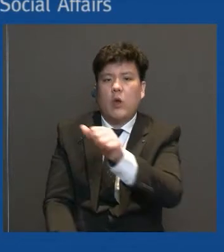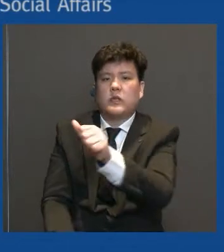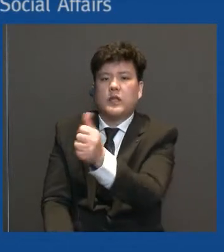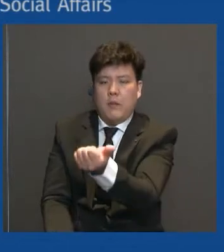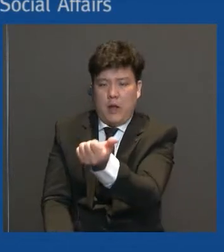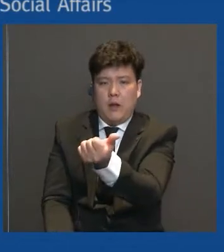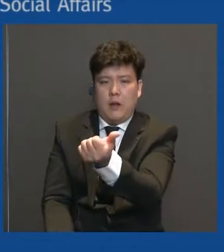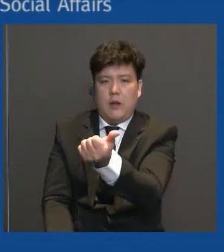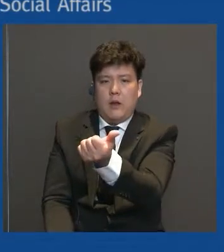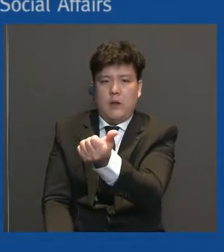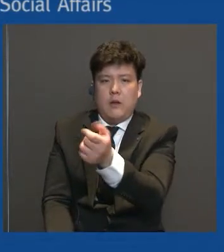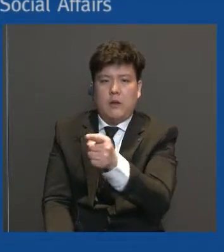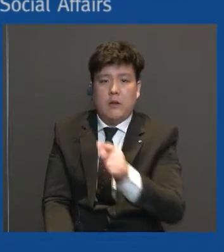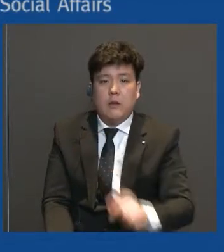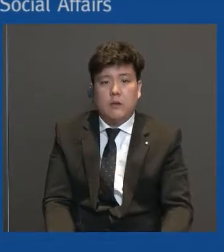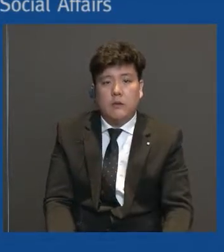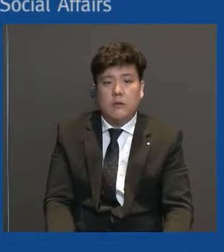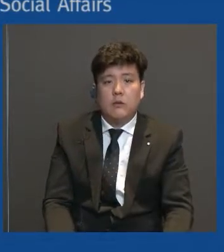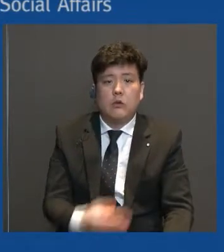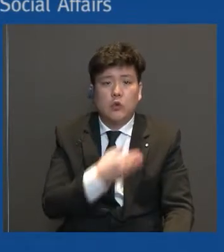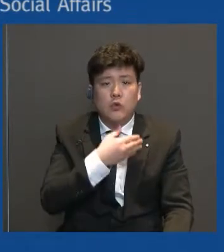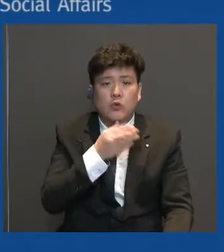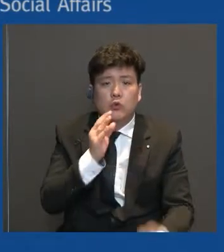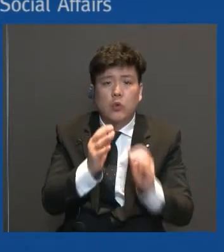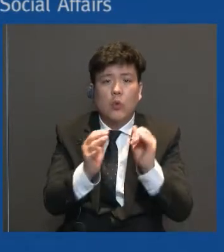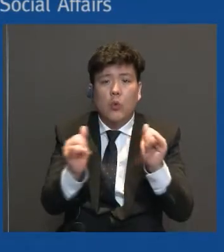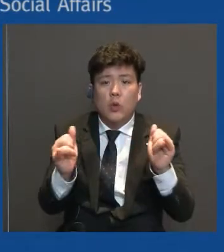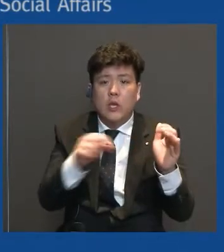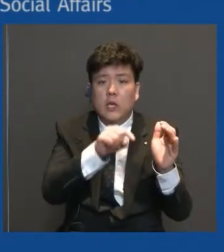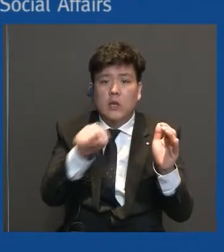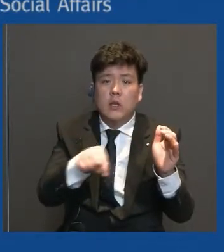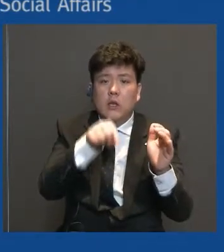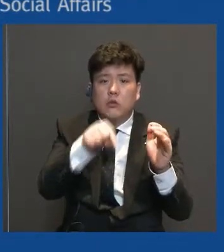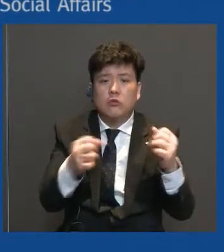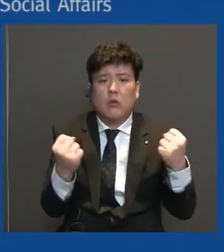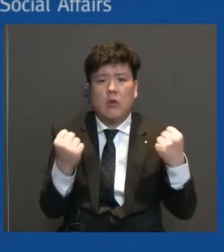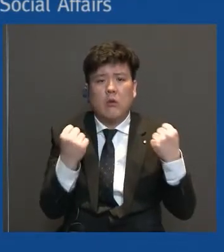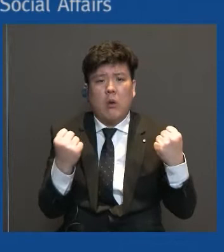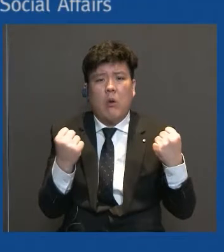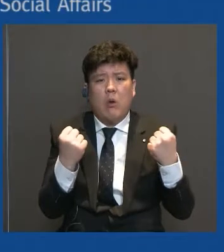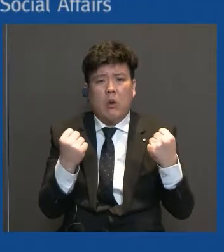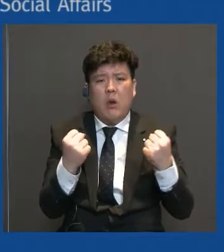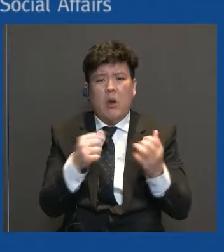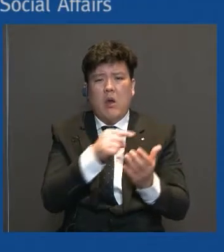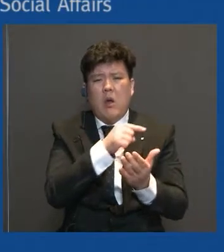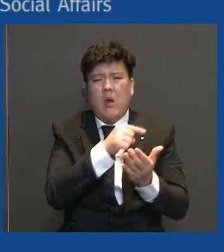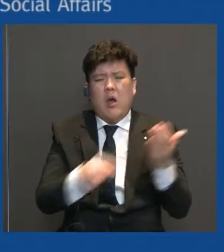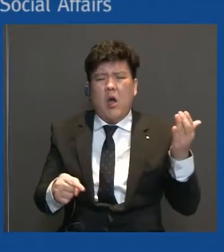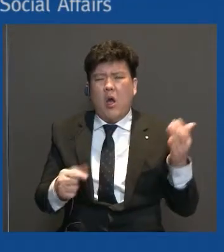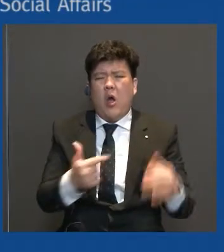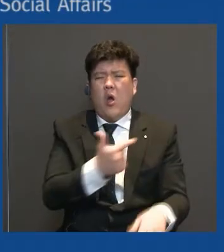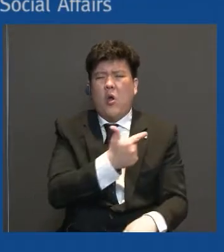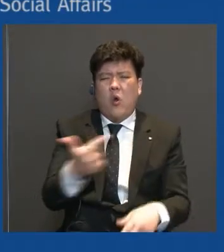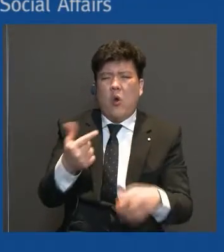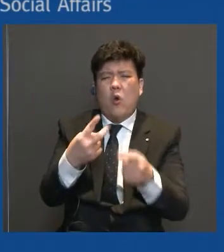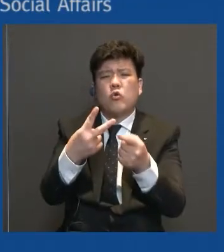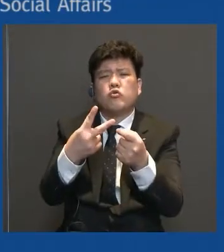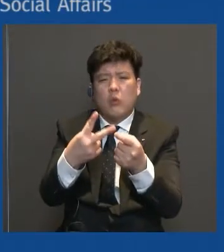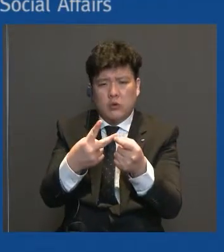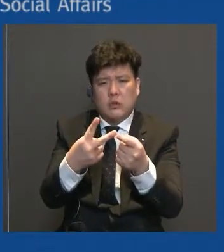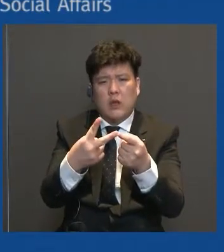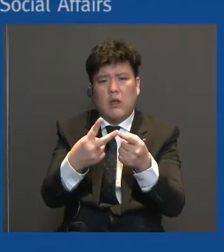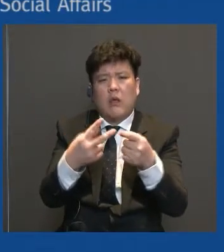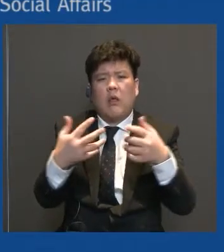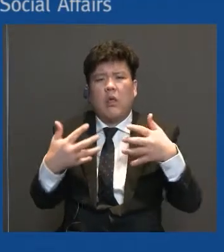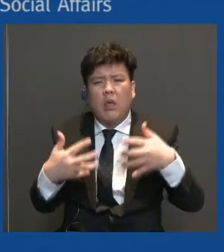The second area is vulnerability and neglect, to emphasize the higher risk among certain groups